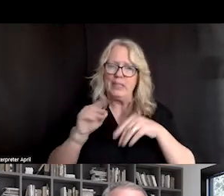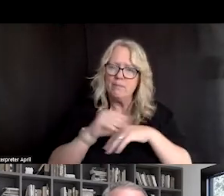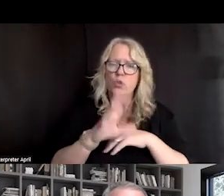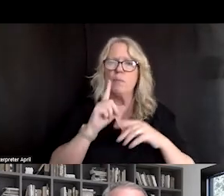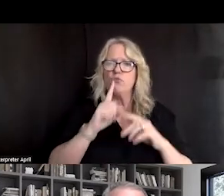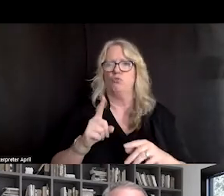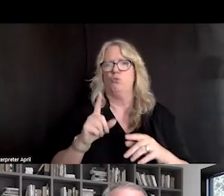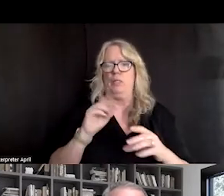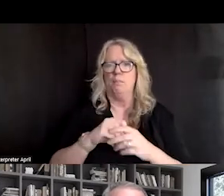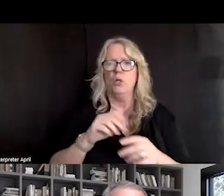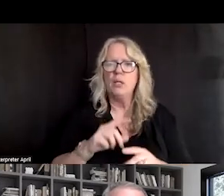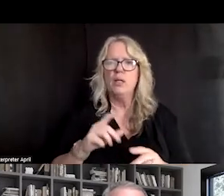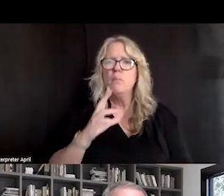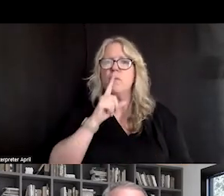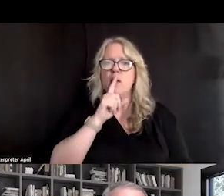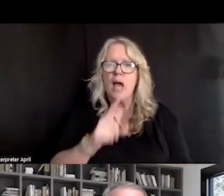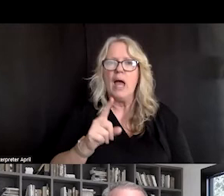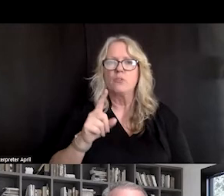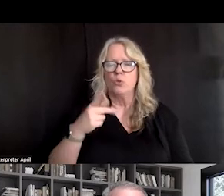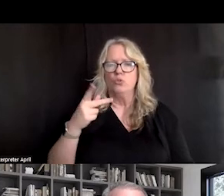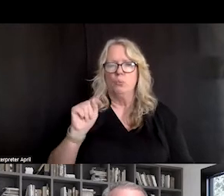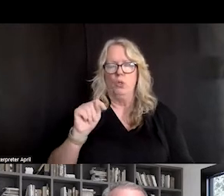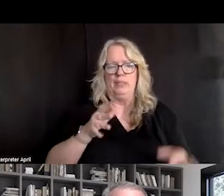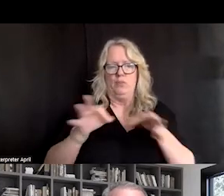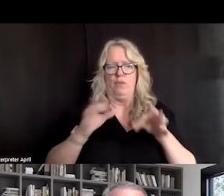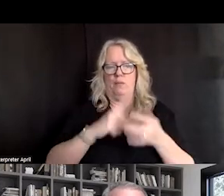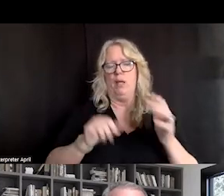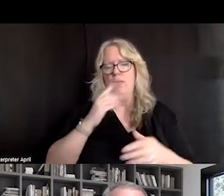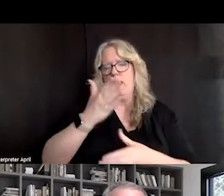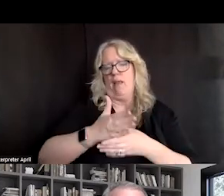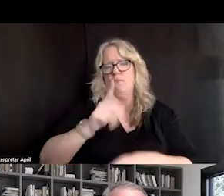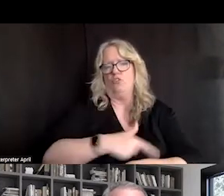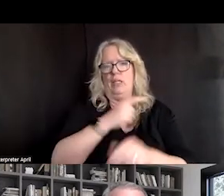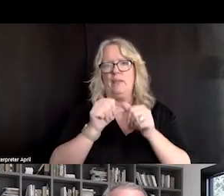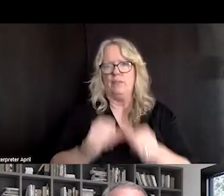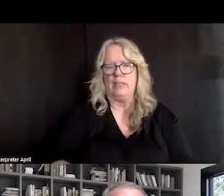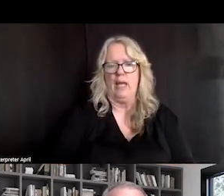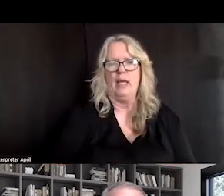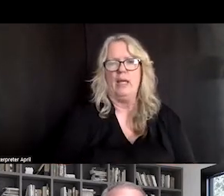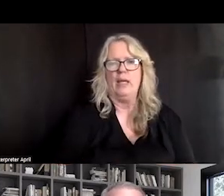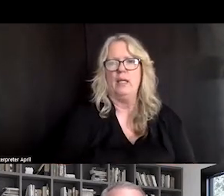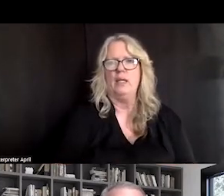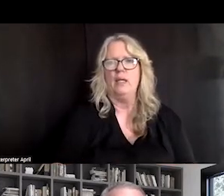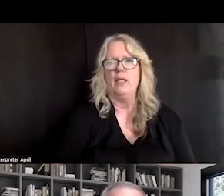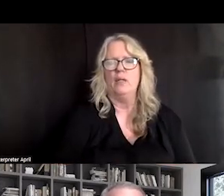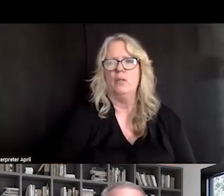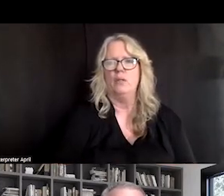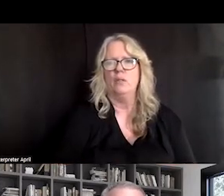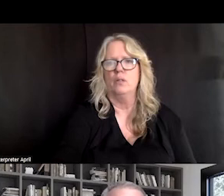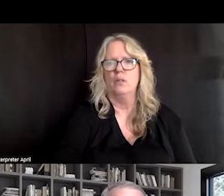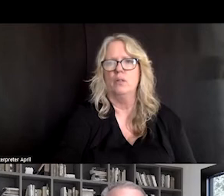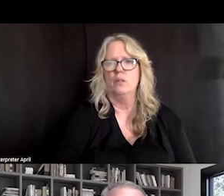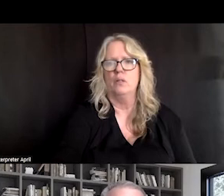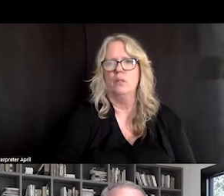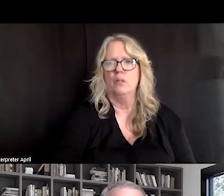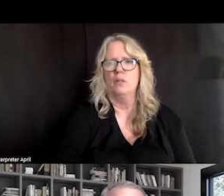throughput, but the actual throughput's defined by that average length of stay in the census. Hey, and Rep Orwell and Jen,